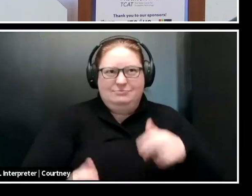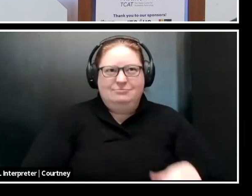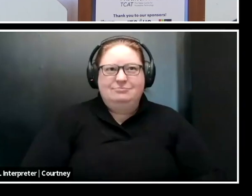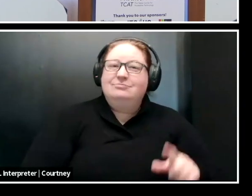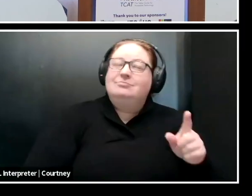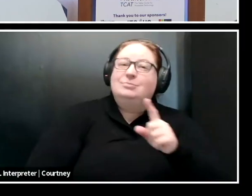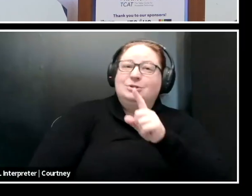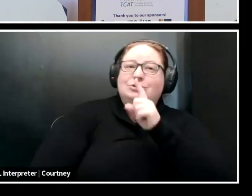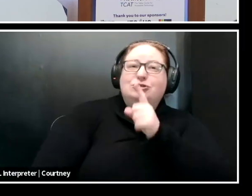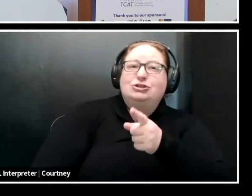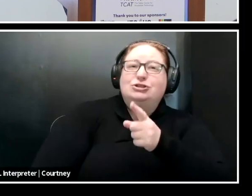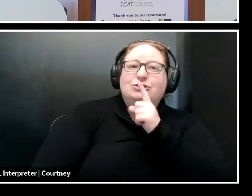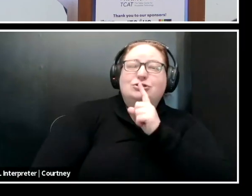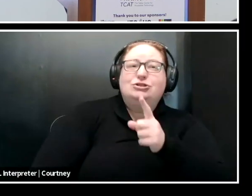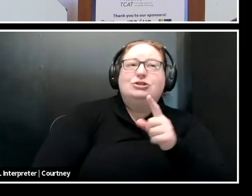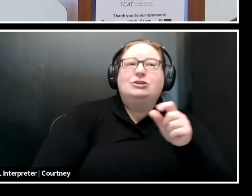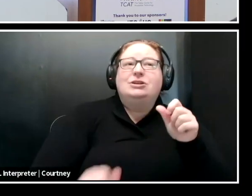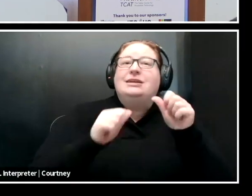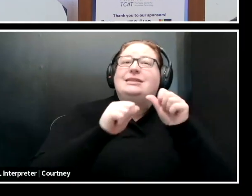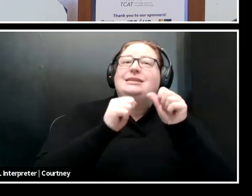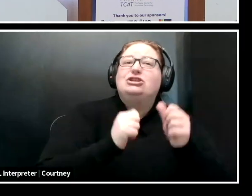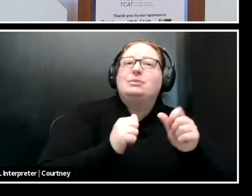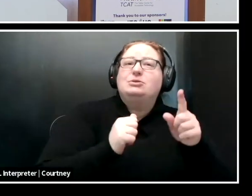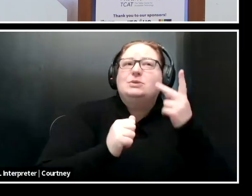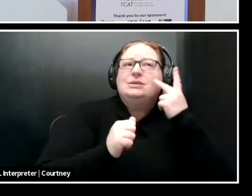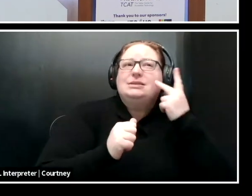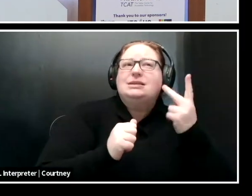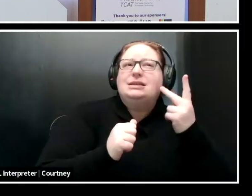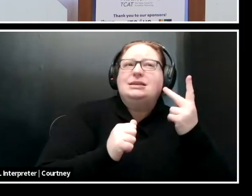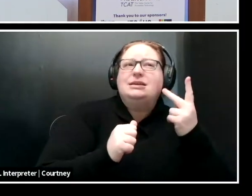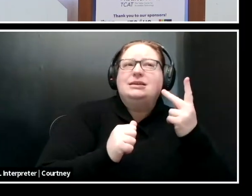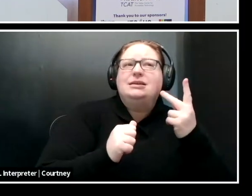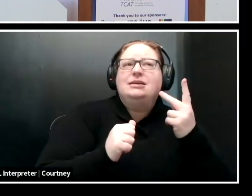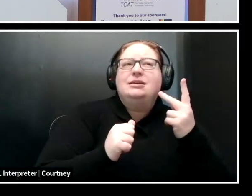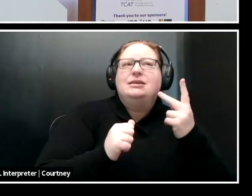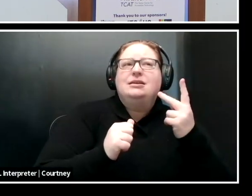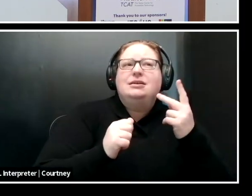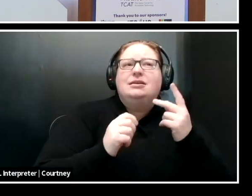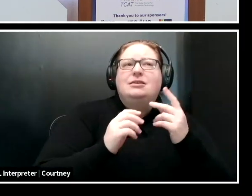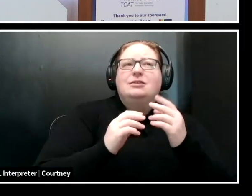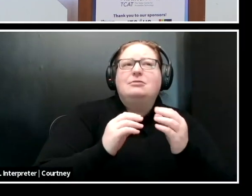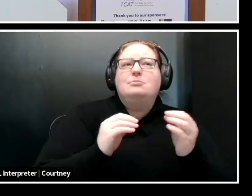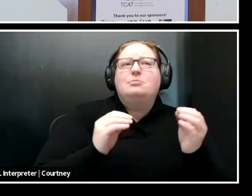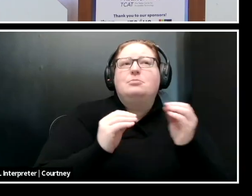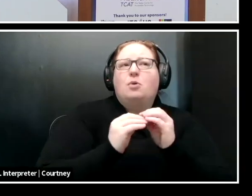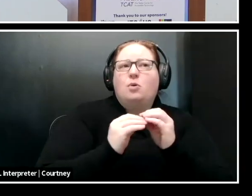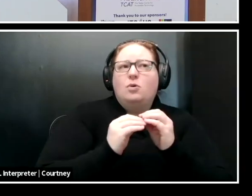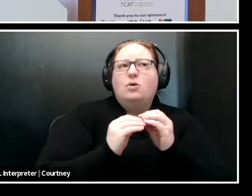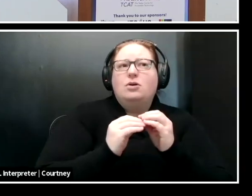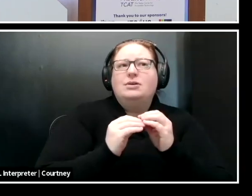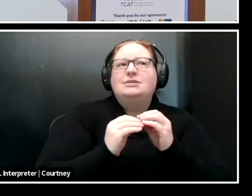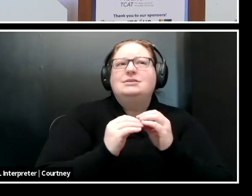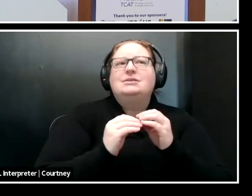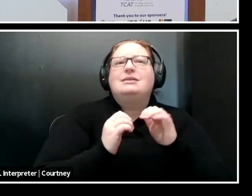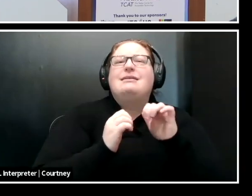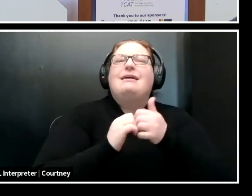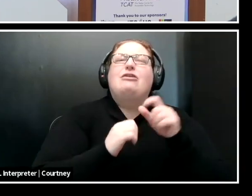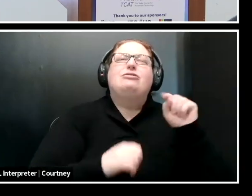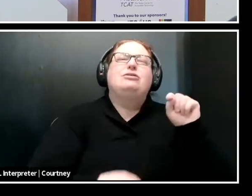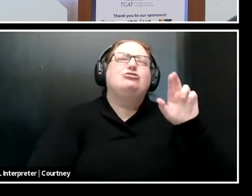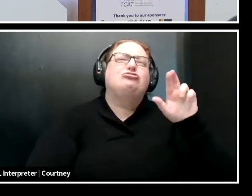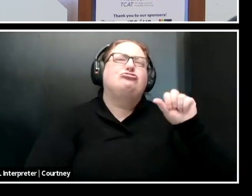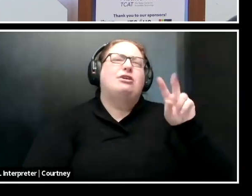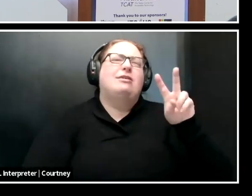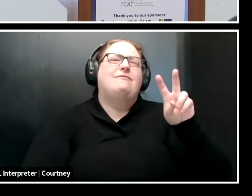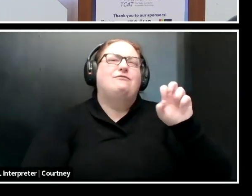Yeah, the shapes that you see on the screen are more a product of the way that the traversability score is calculated, but yeah,